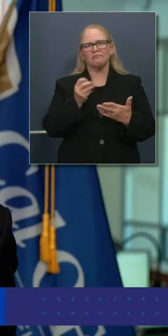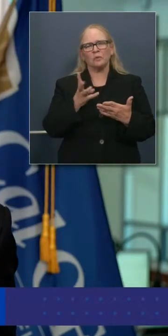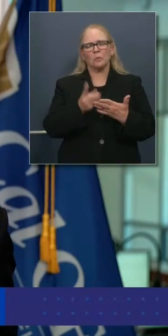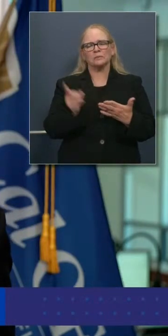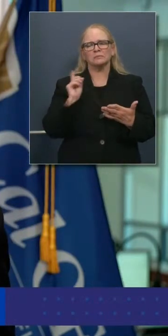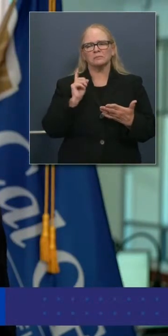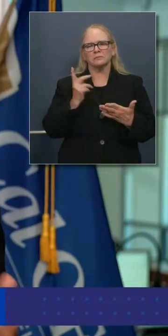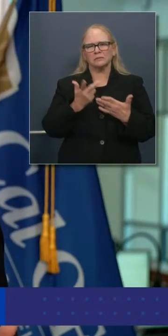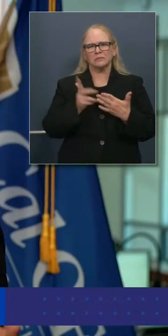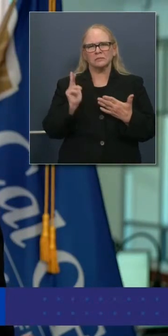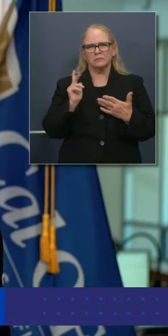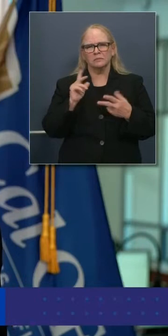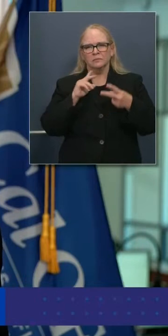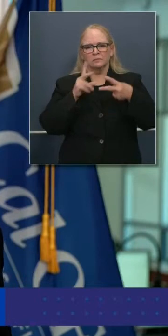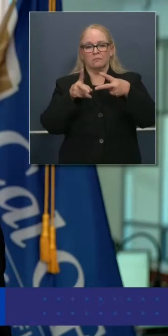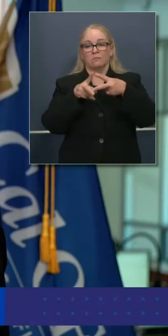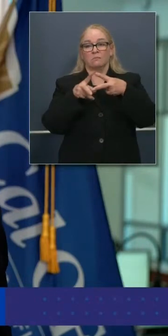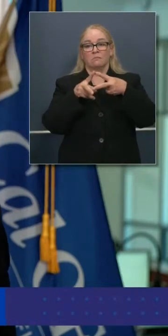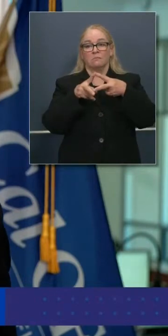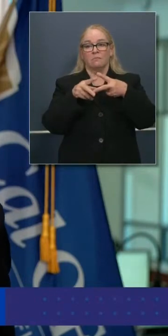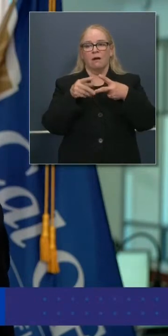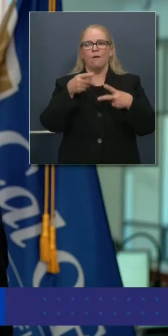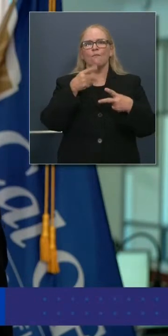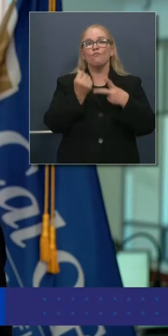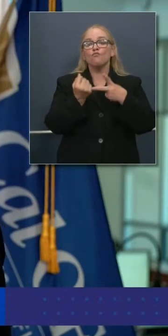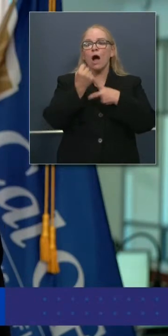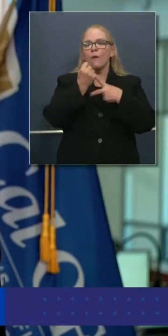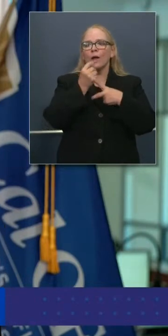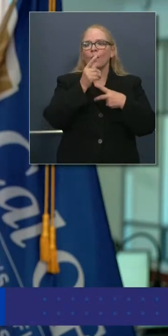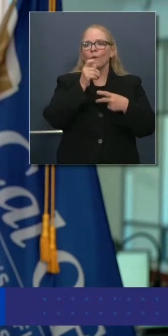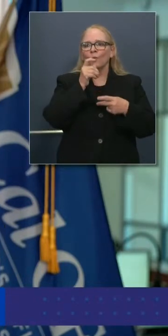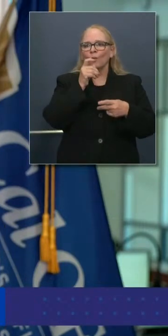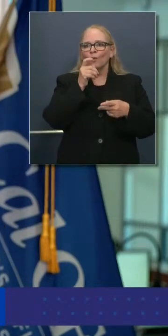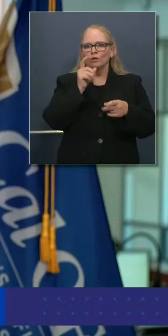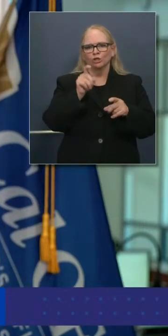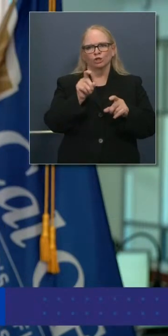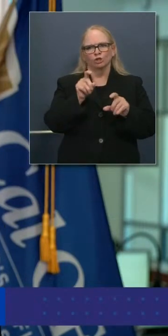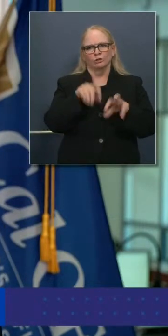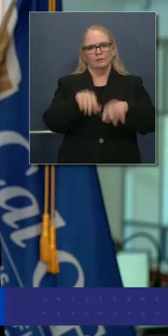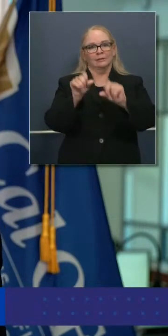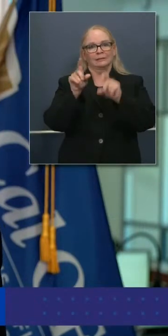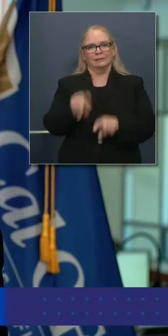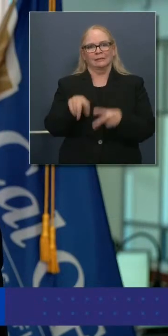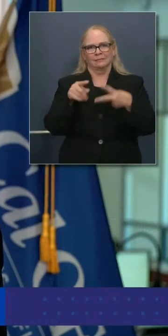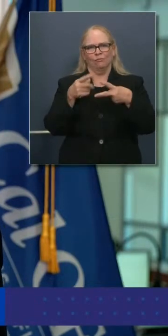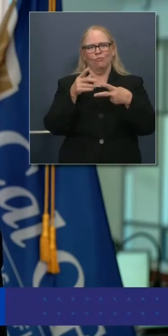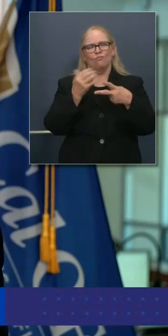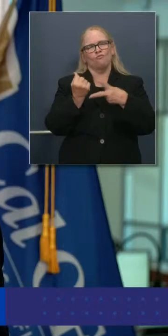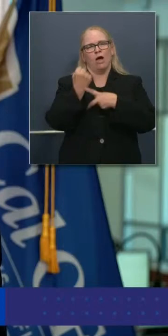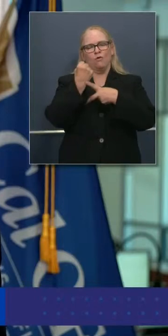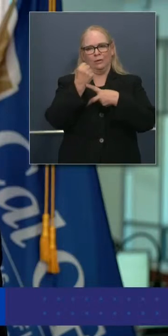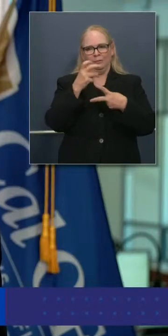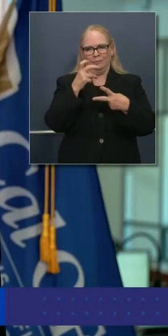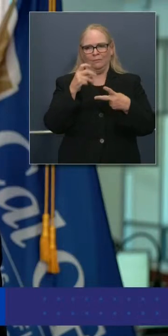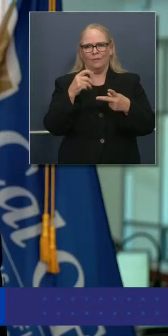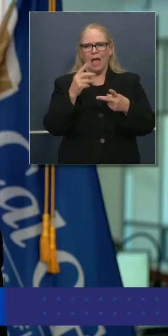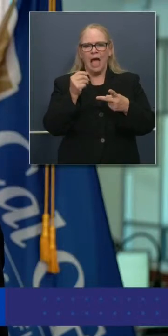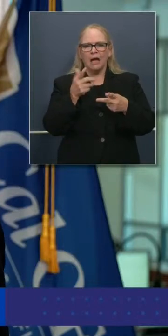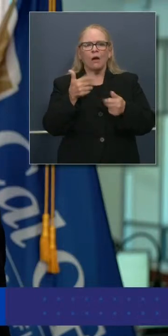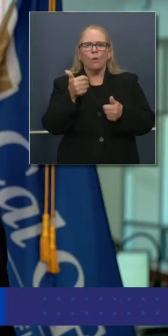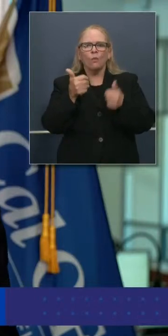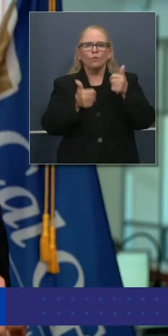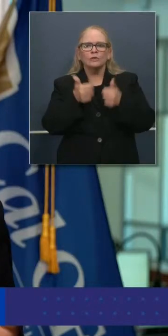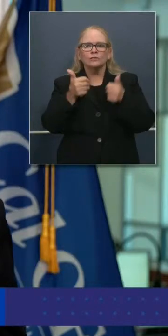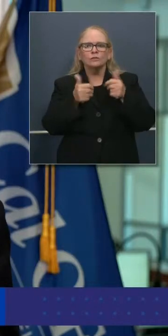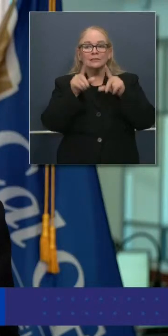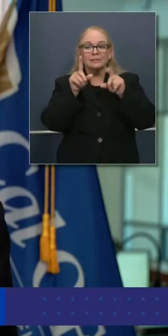a prioritization of who should be tested and then a prioritization of which test the lab should run